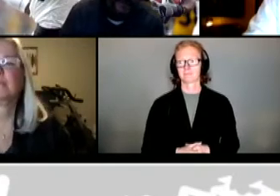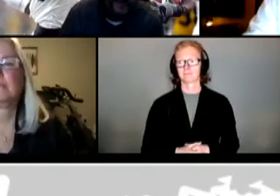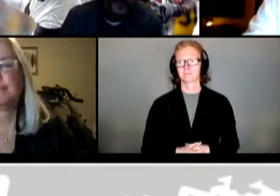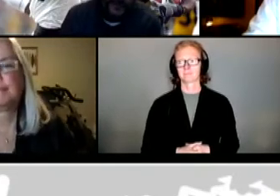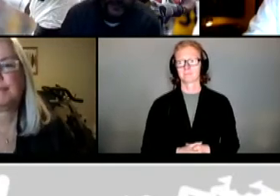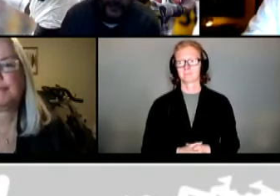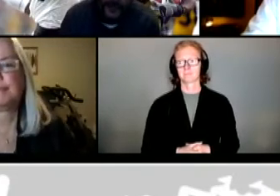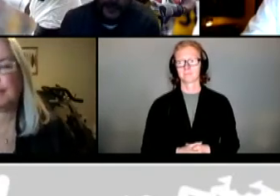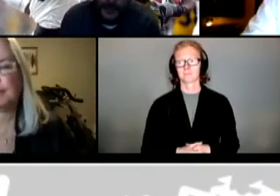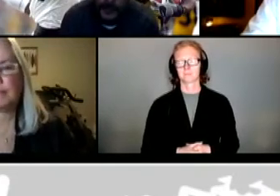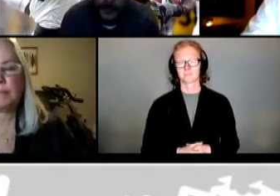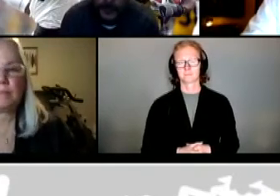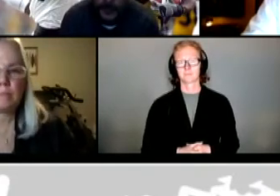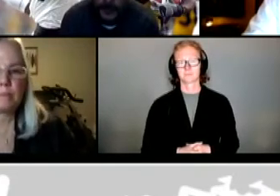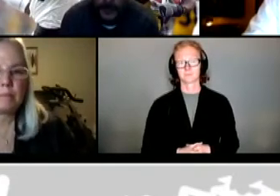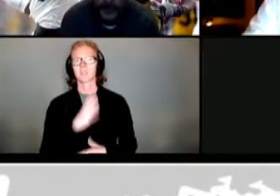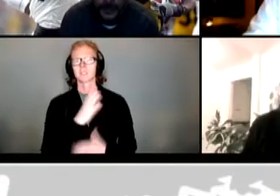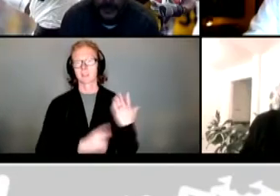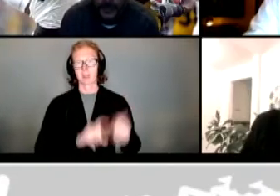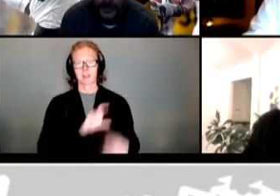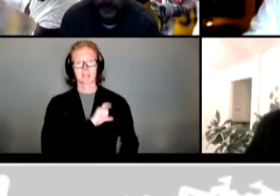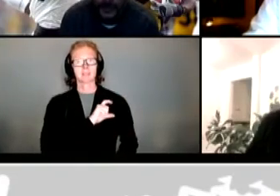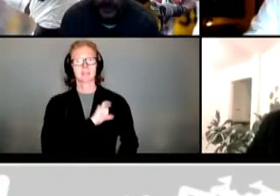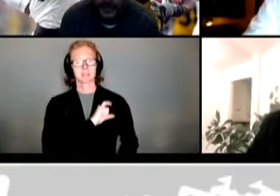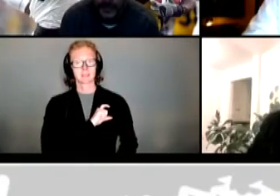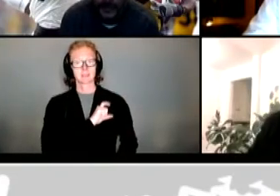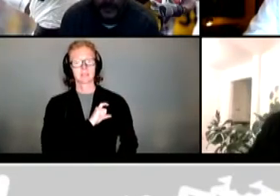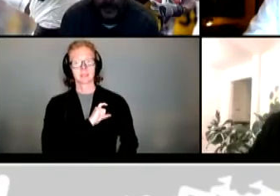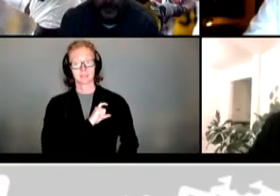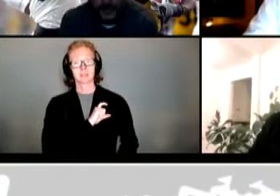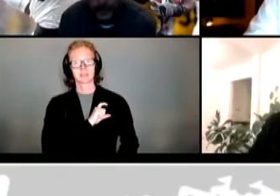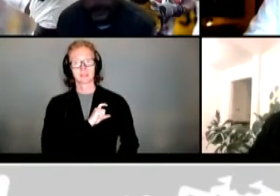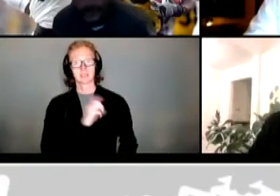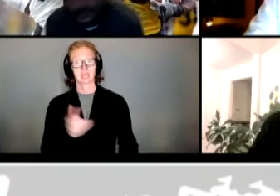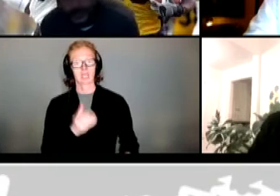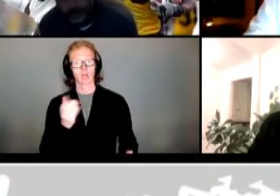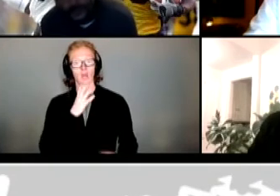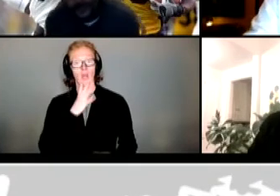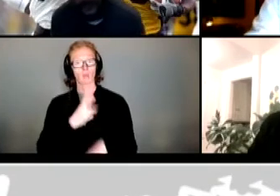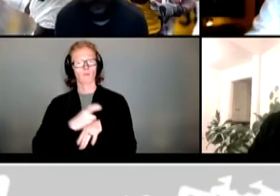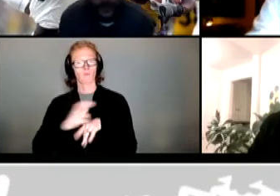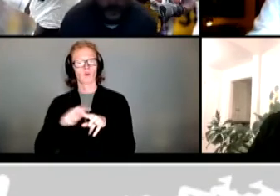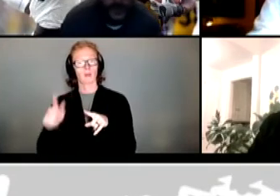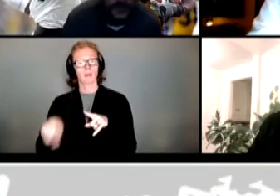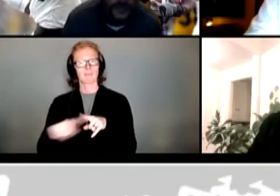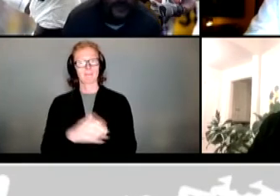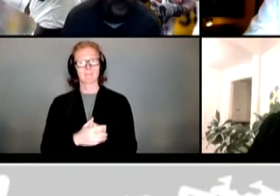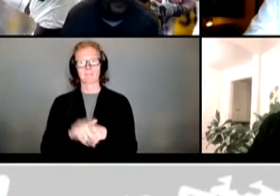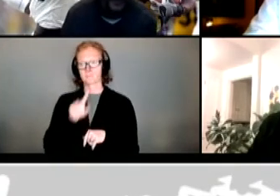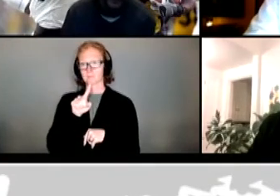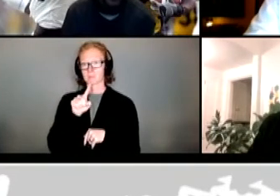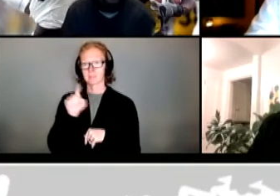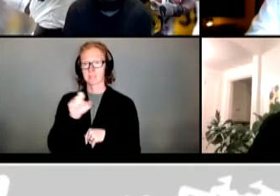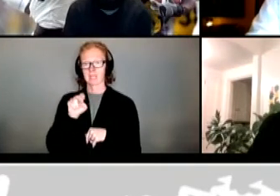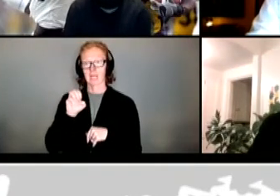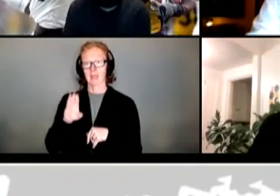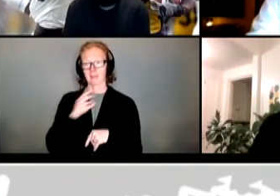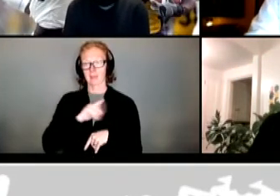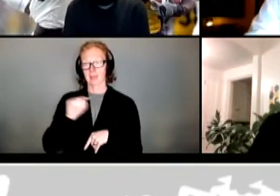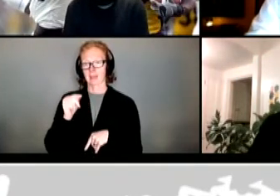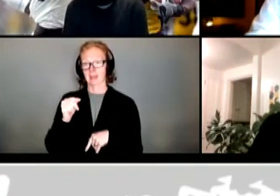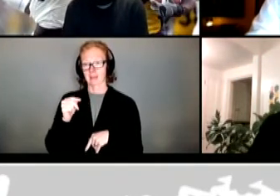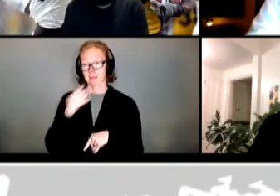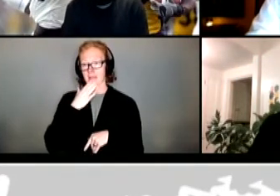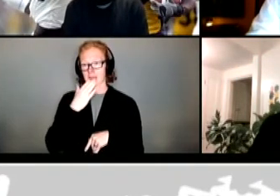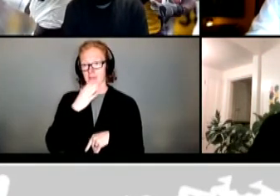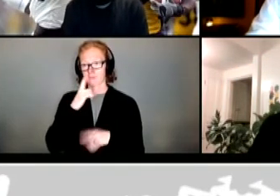beyond that, but we have some police officers on the line, so I'd defer to them. Can I say this, Theo? And I thank you